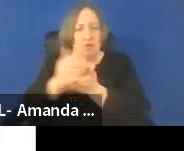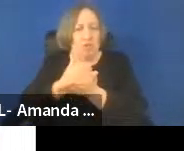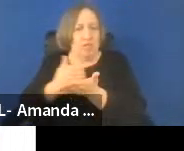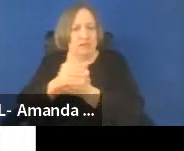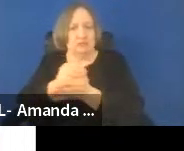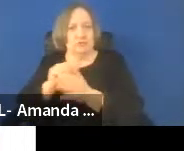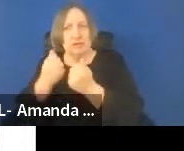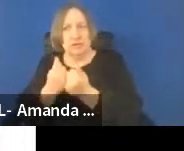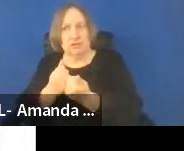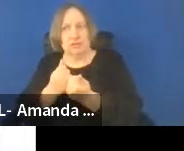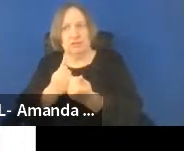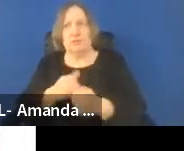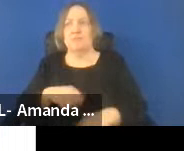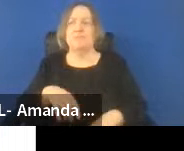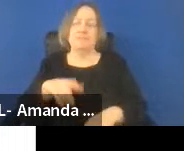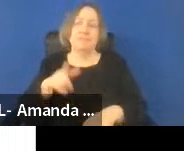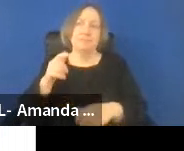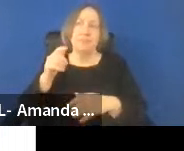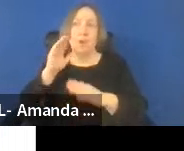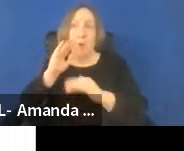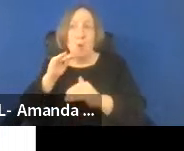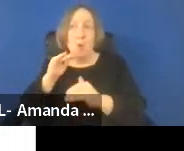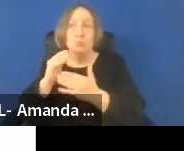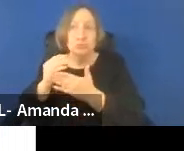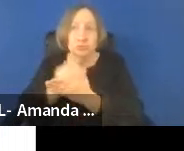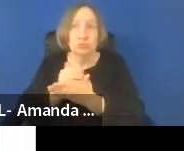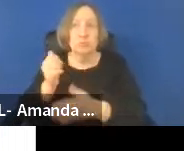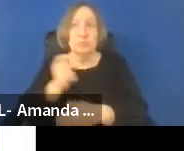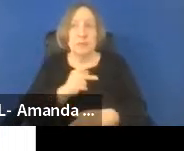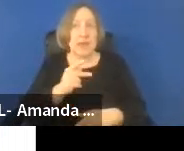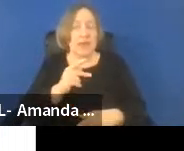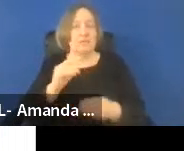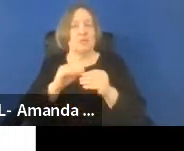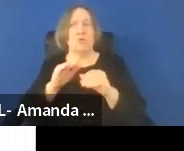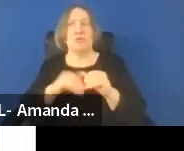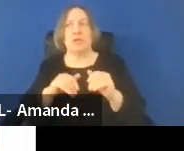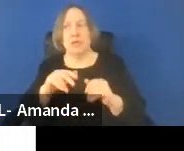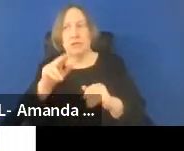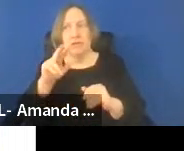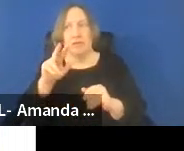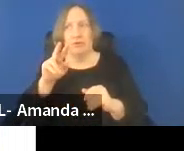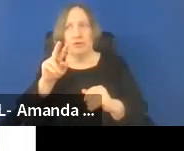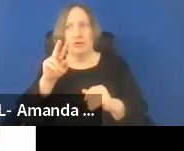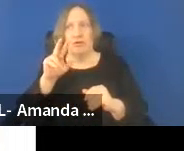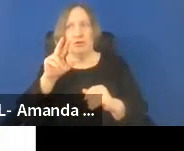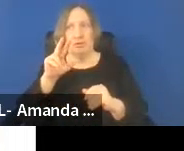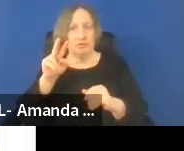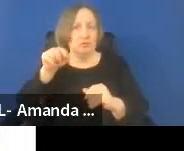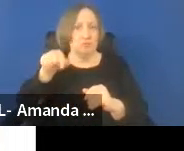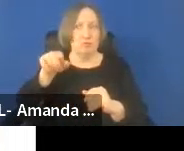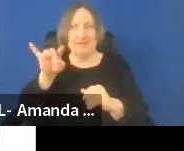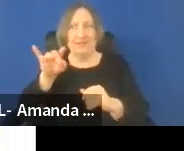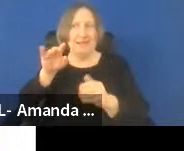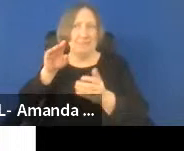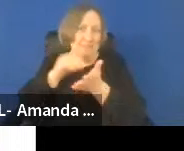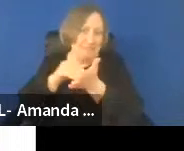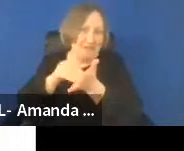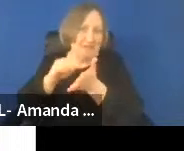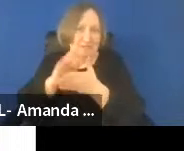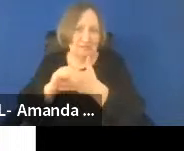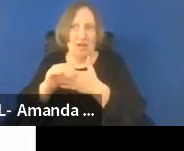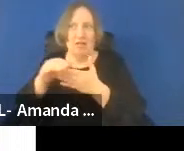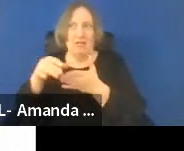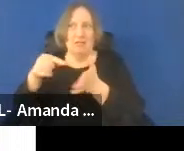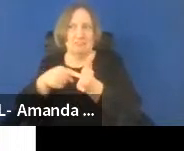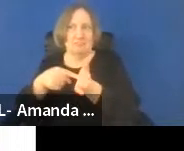Service in hopes of getting back more than $32.8 million in unpaid bills. Of that money